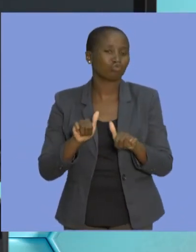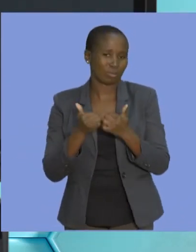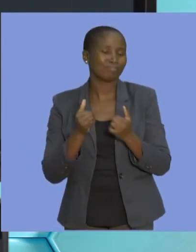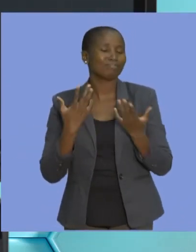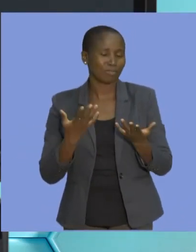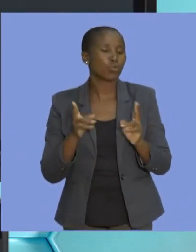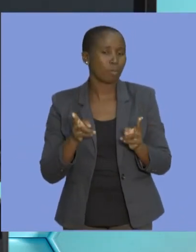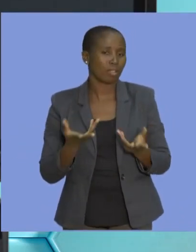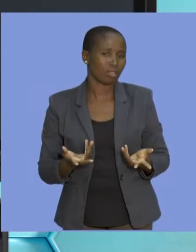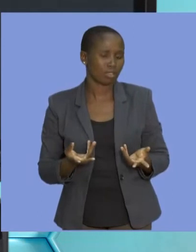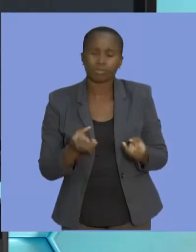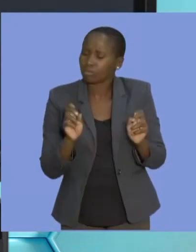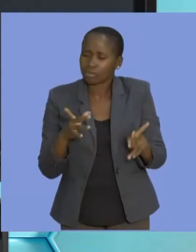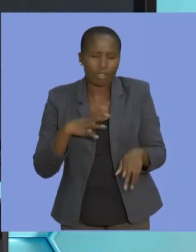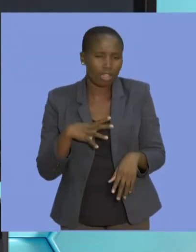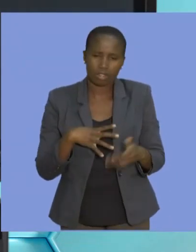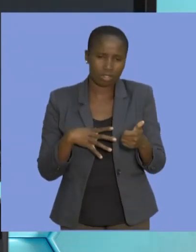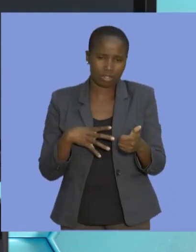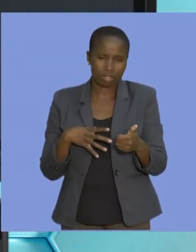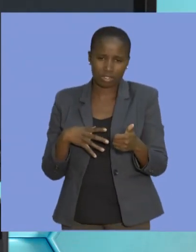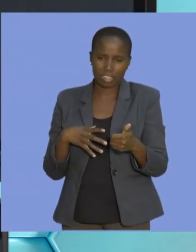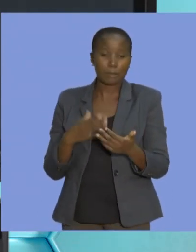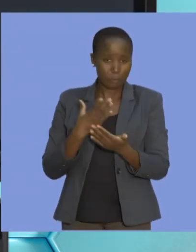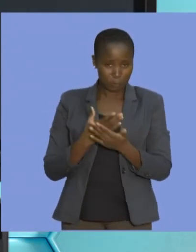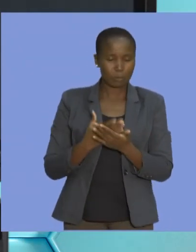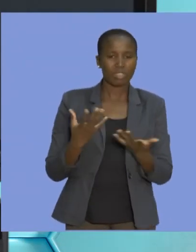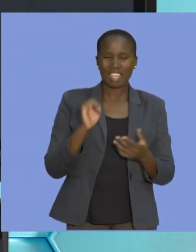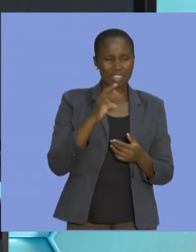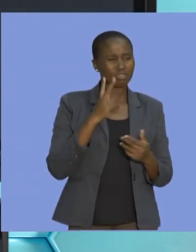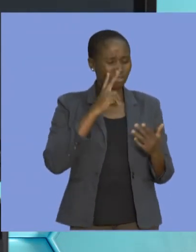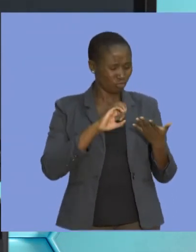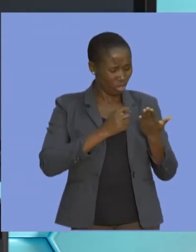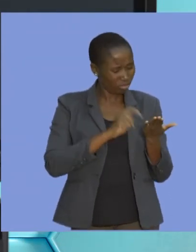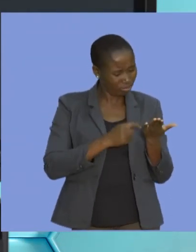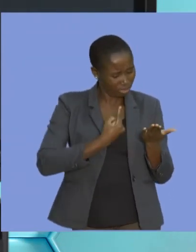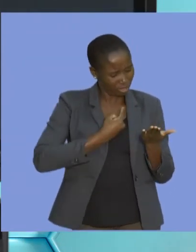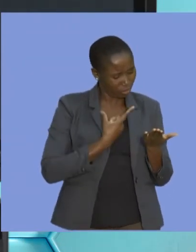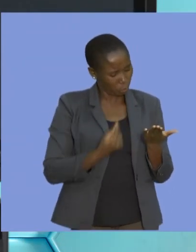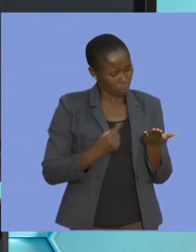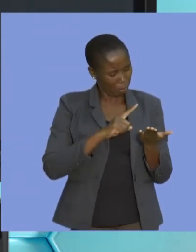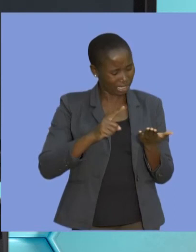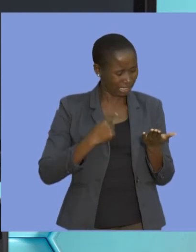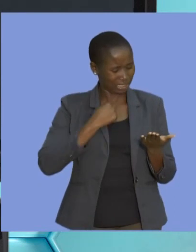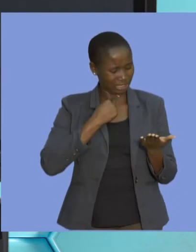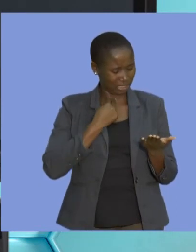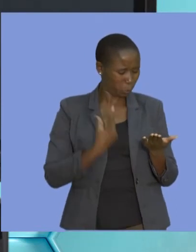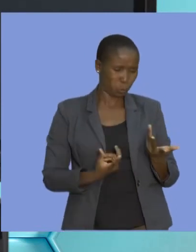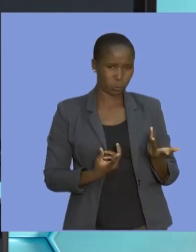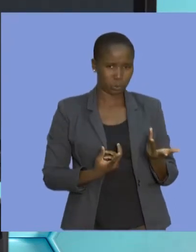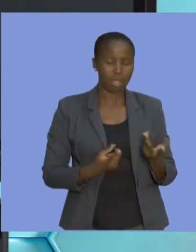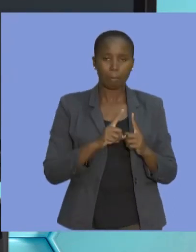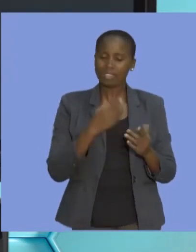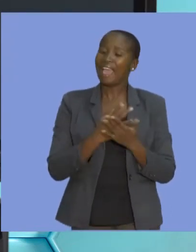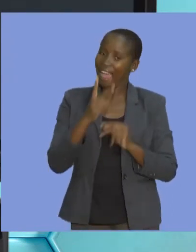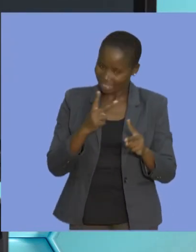It's okay. It's okay if you solve a problem you can't do it. But it's not okay not to try again.